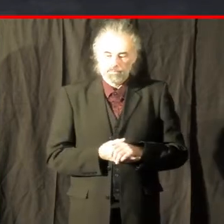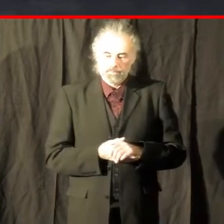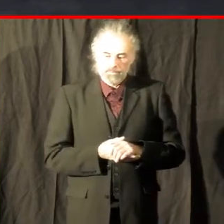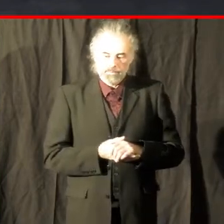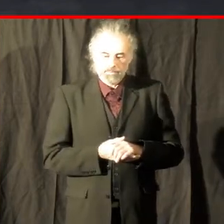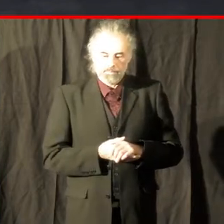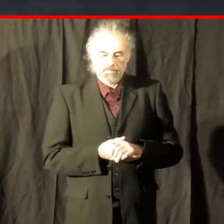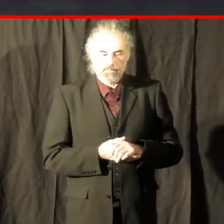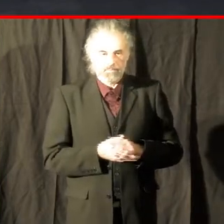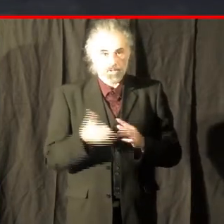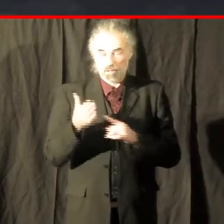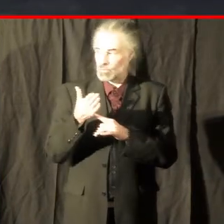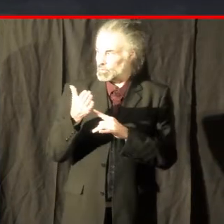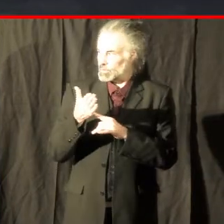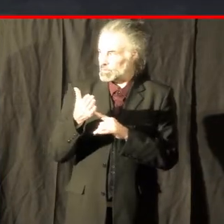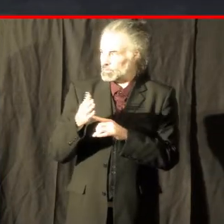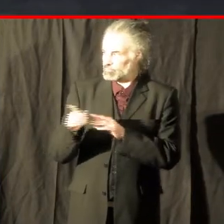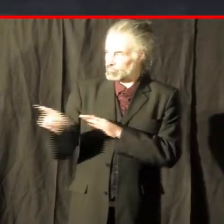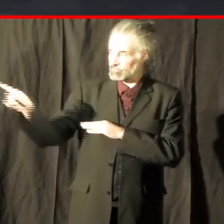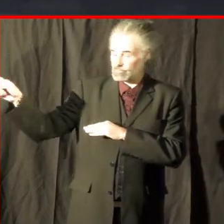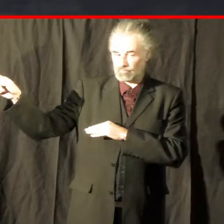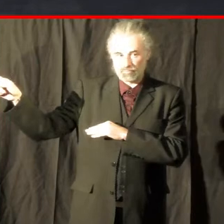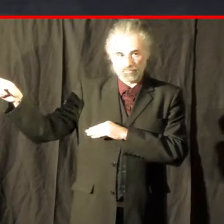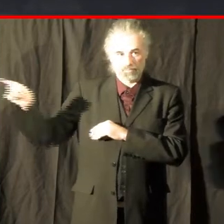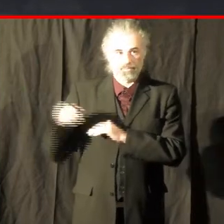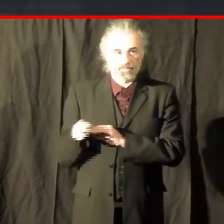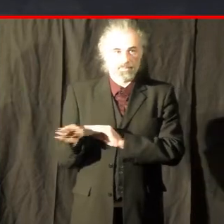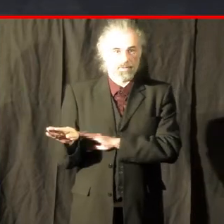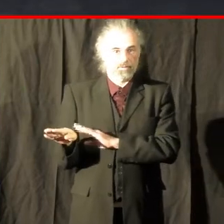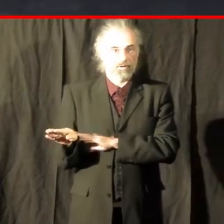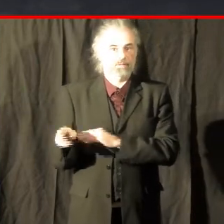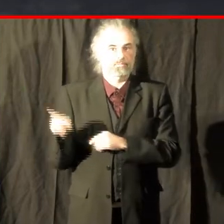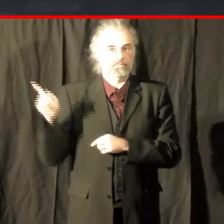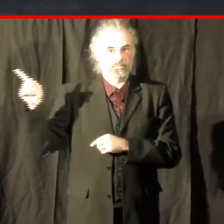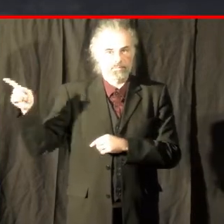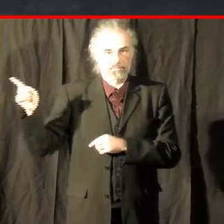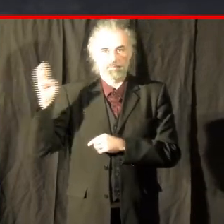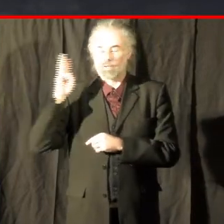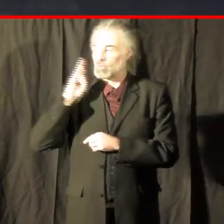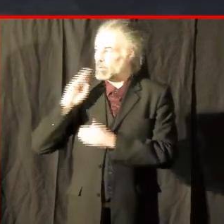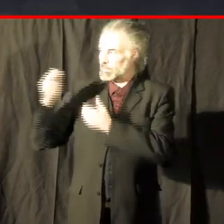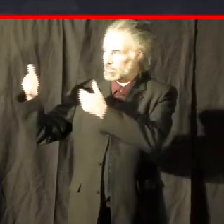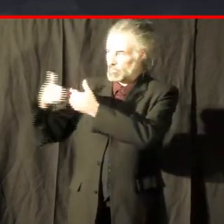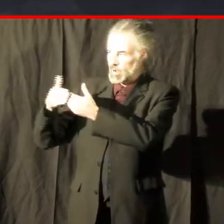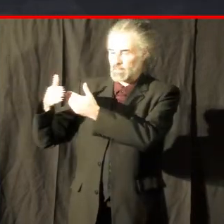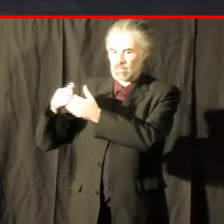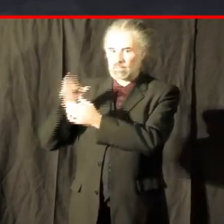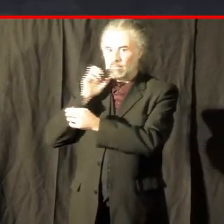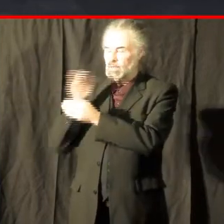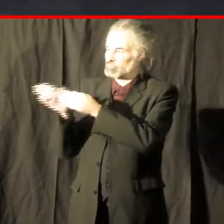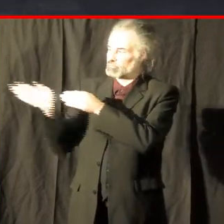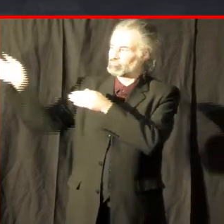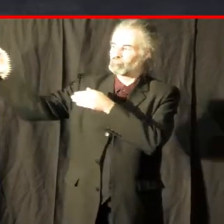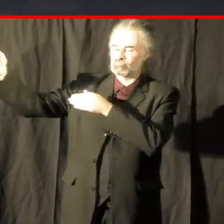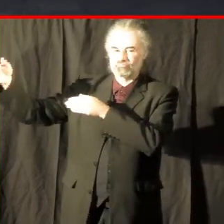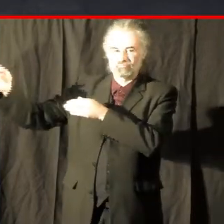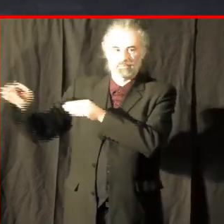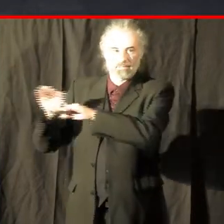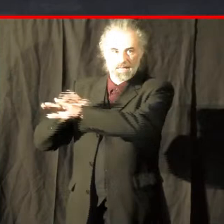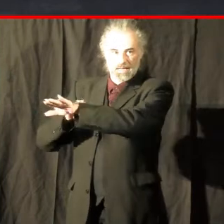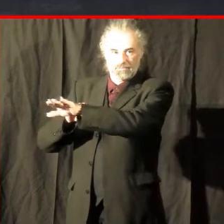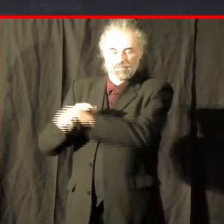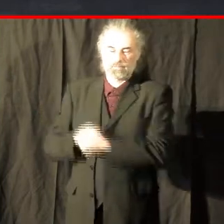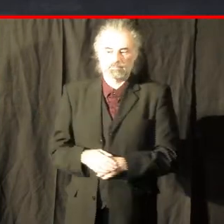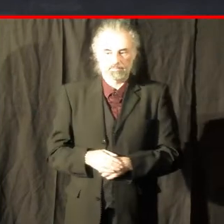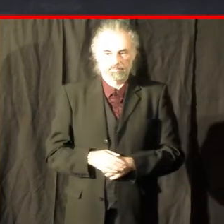The toilets are out through this exit. Ladies are straight in front of you and the gents are to your left. Enjoy